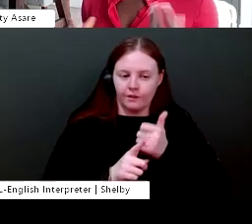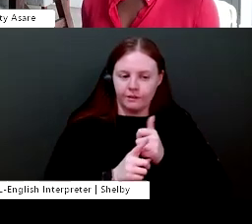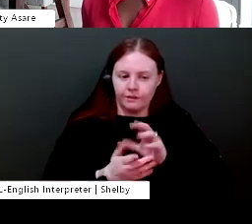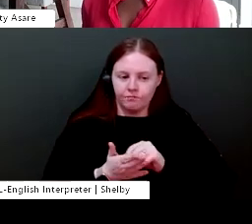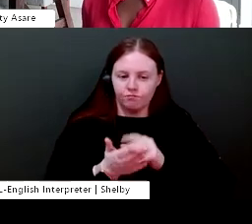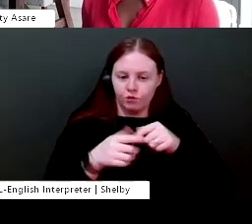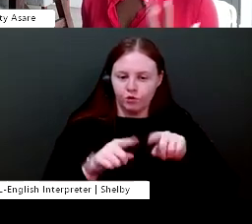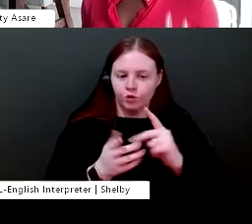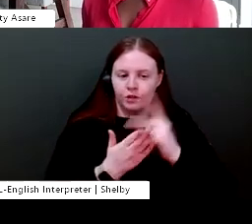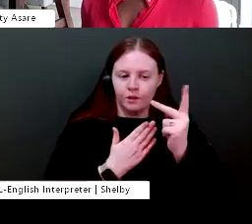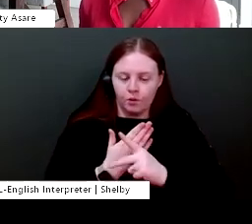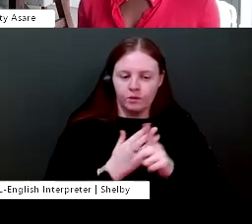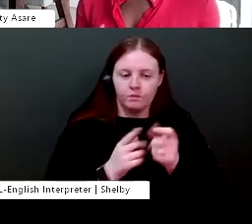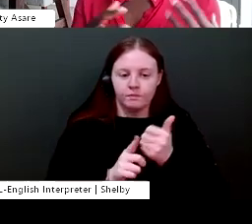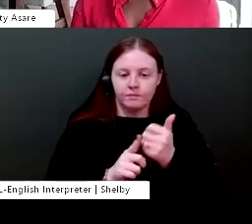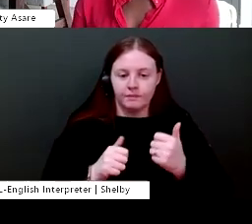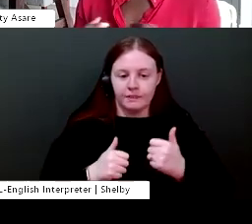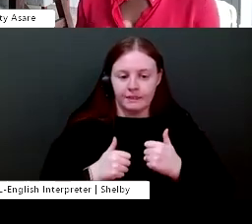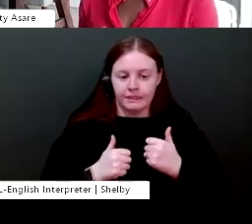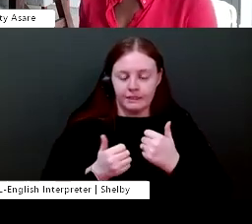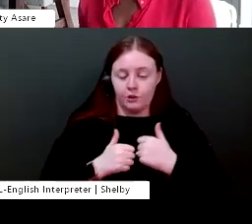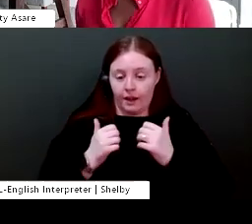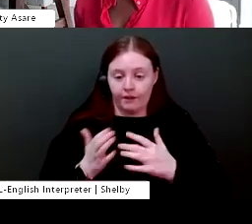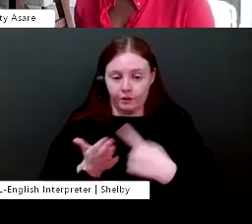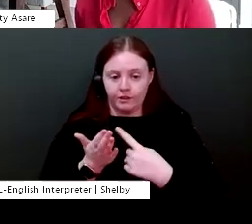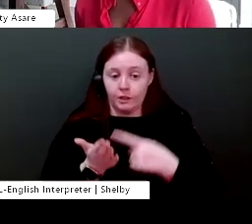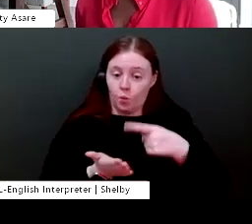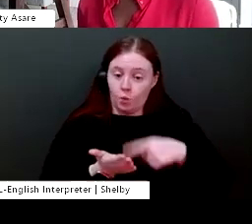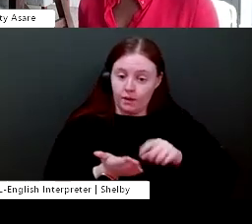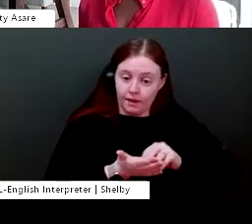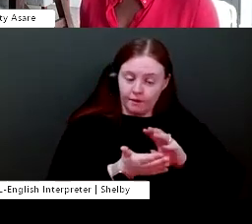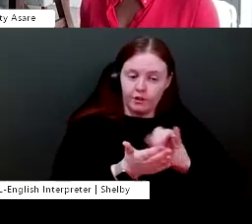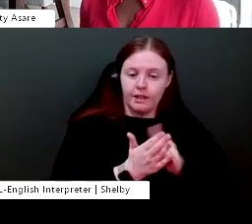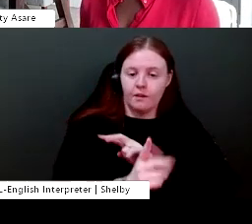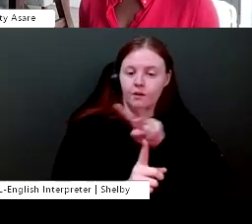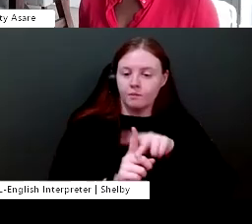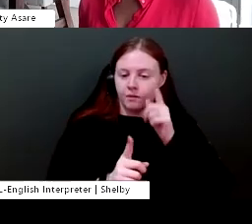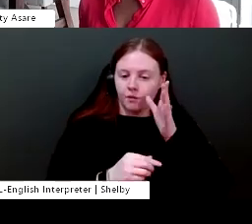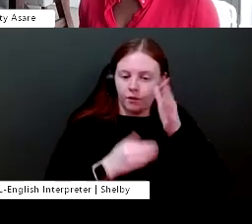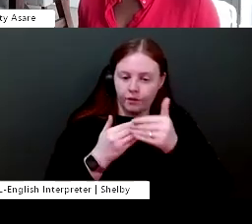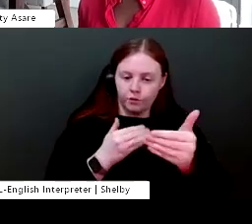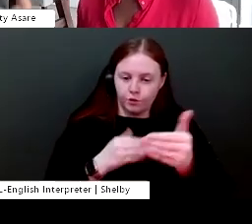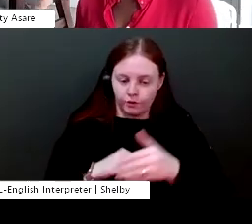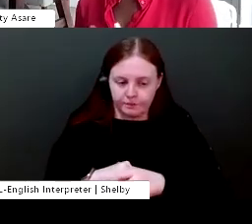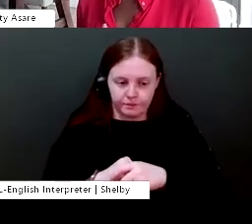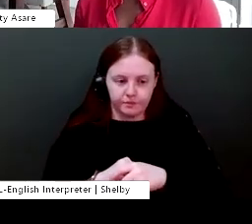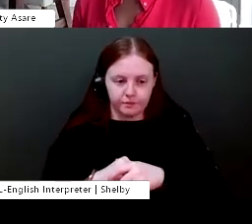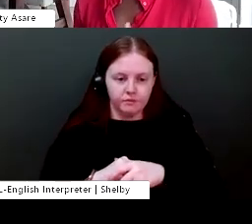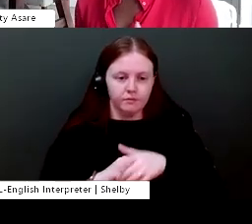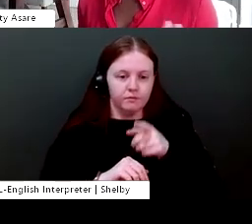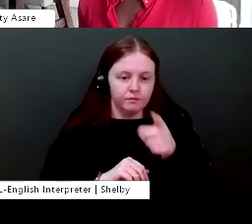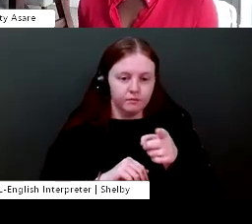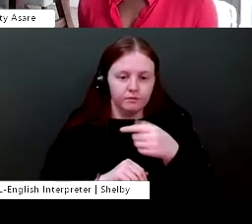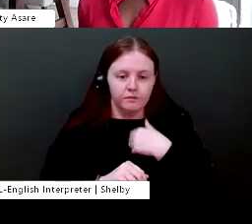the survivors talked about what they learned and how they're going to use what they learned. And so here we had language